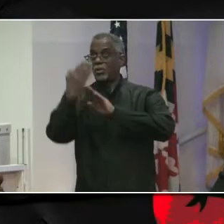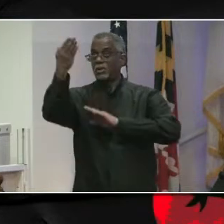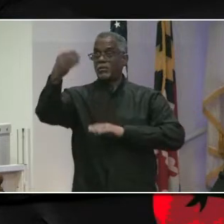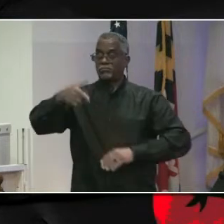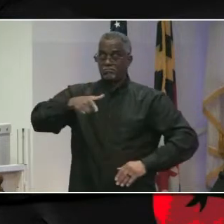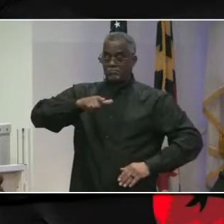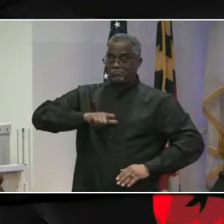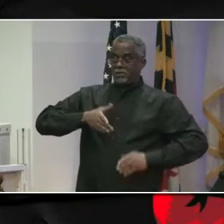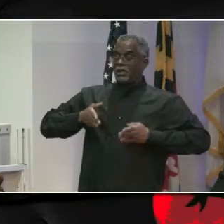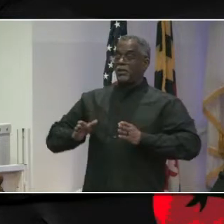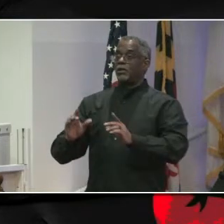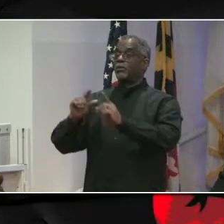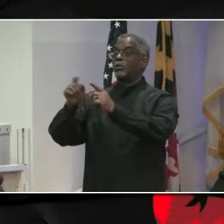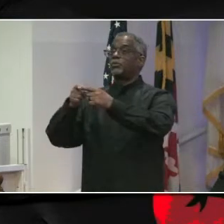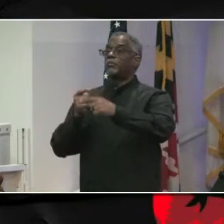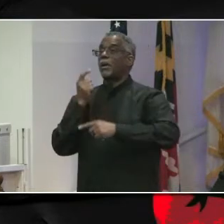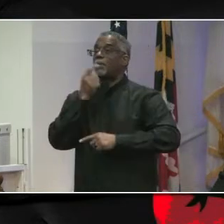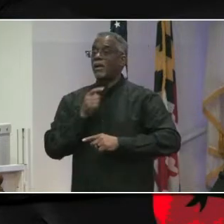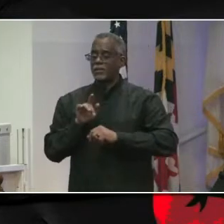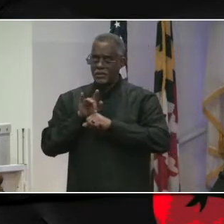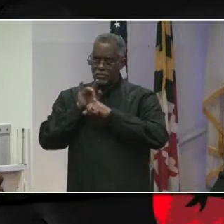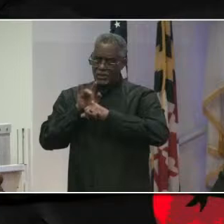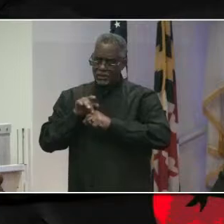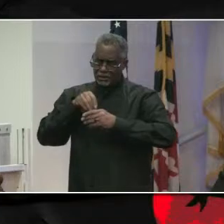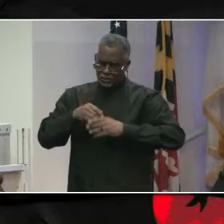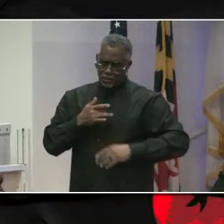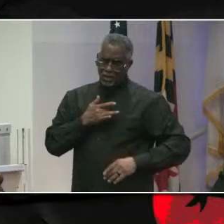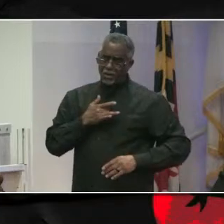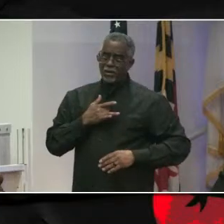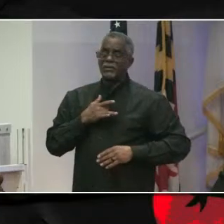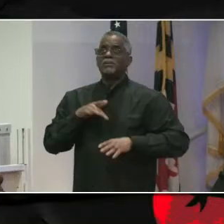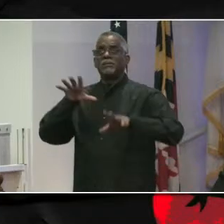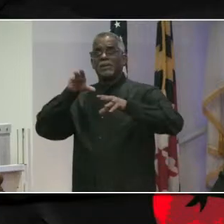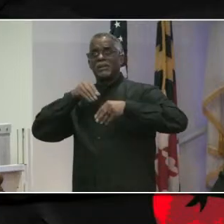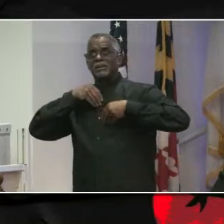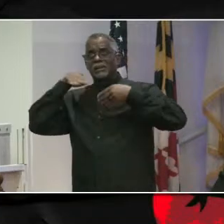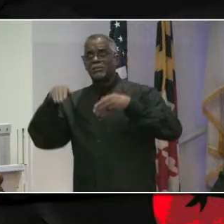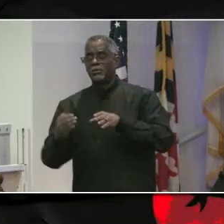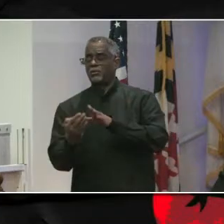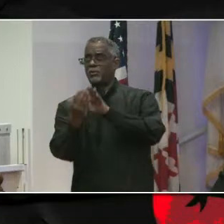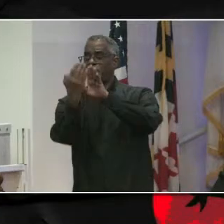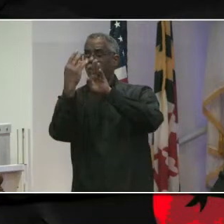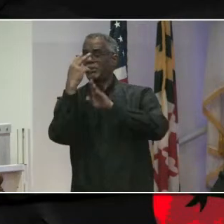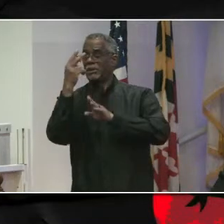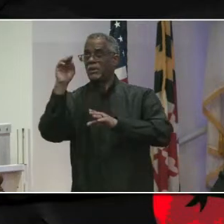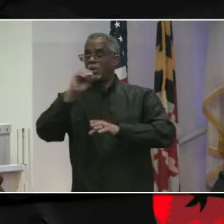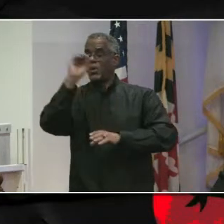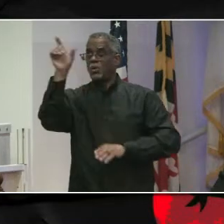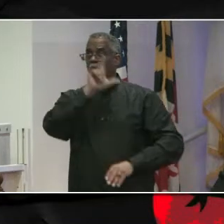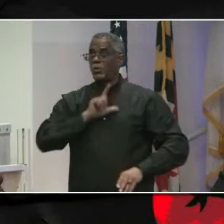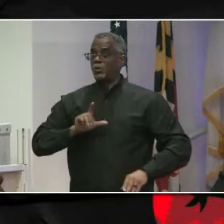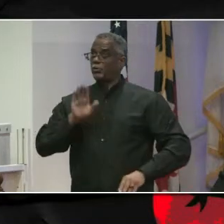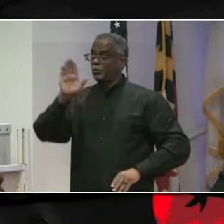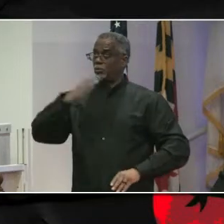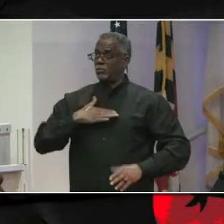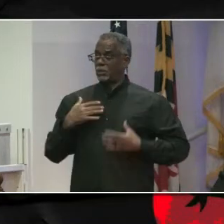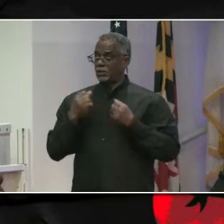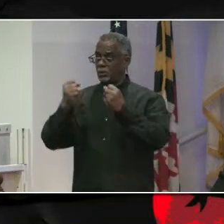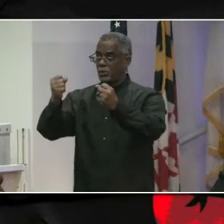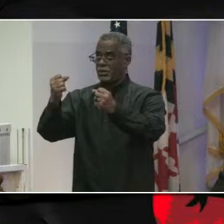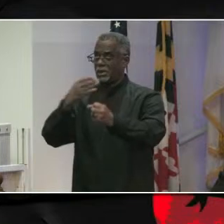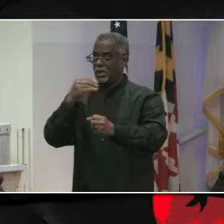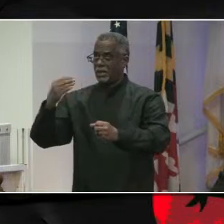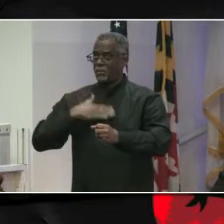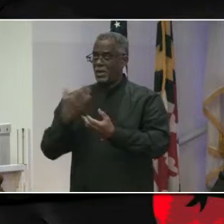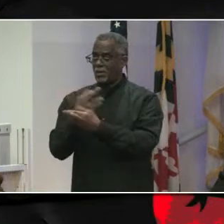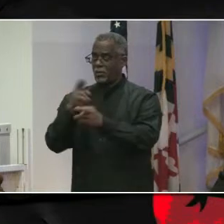Let the words of my mouth and the meditations of my heart be acceptable in thy sight, O Lord. You are my strength